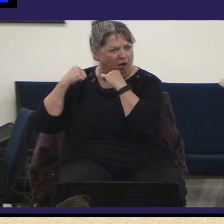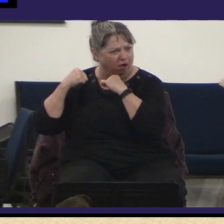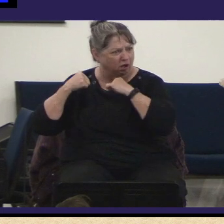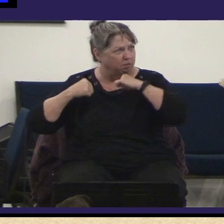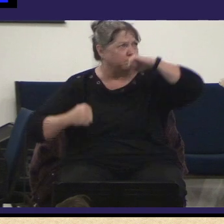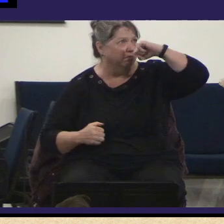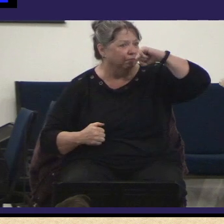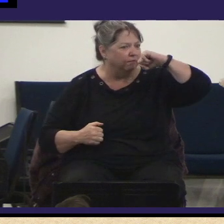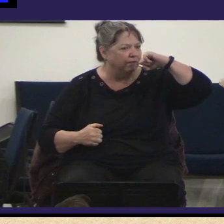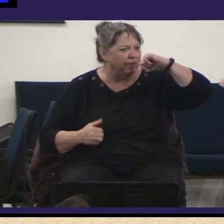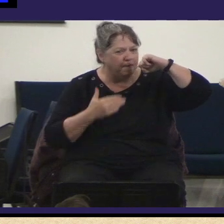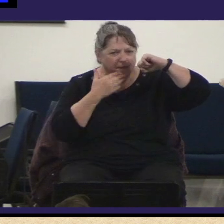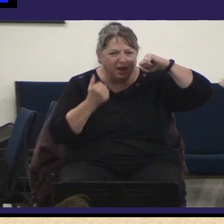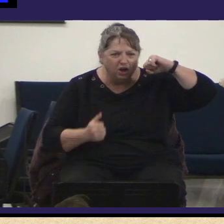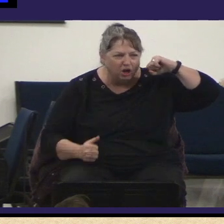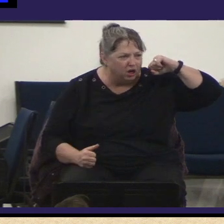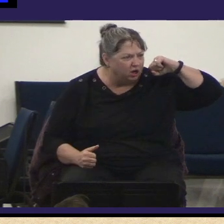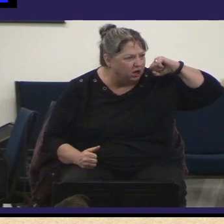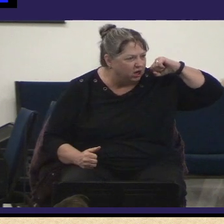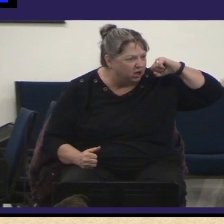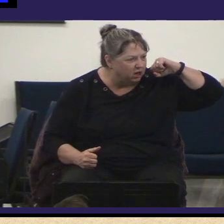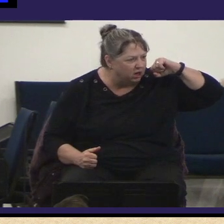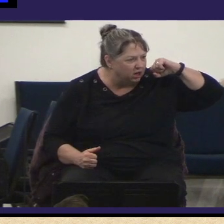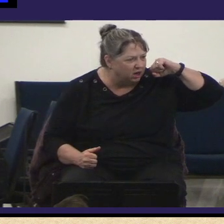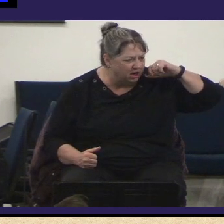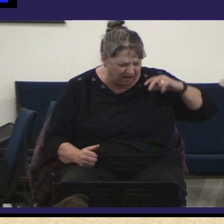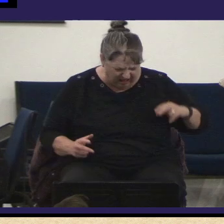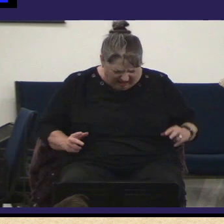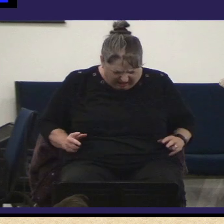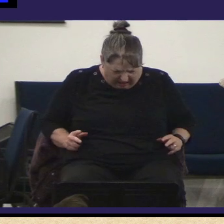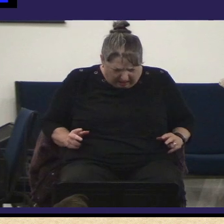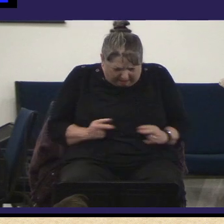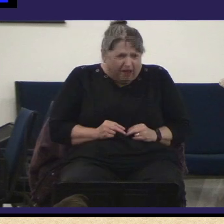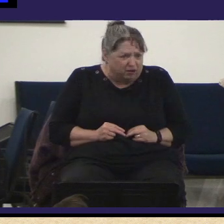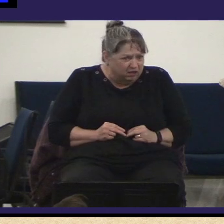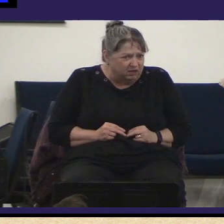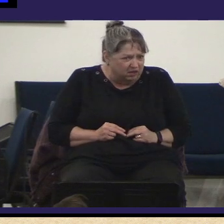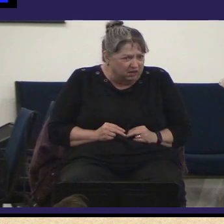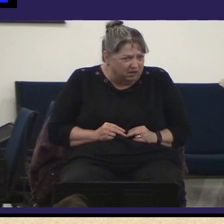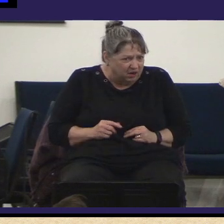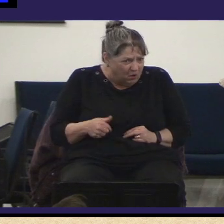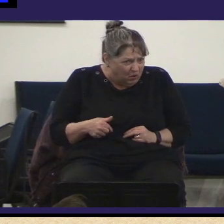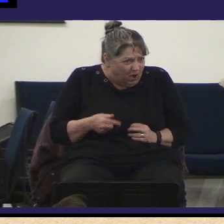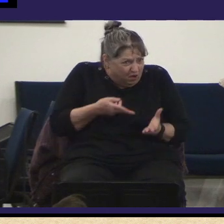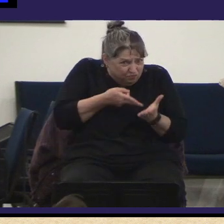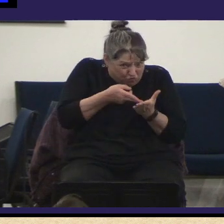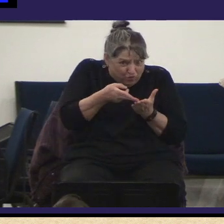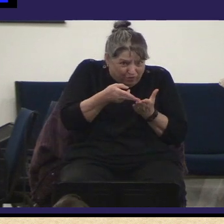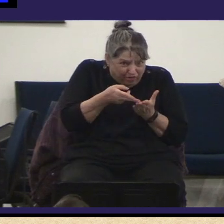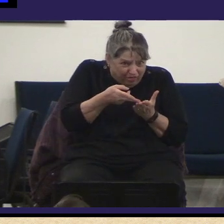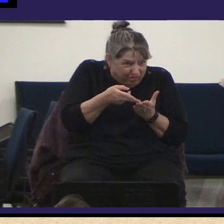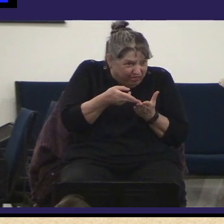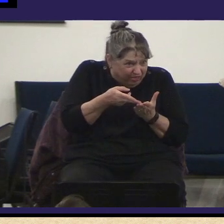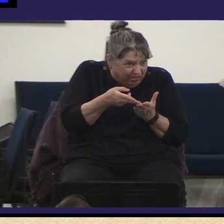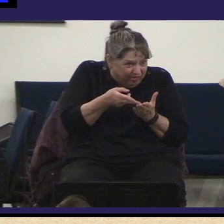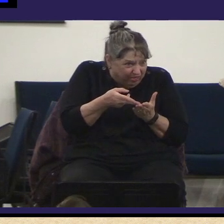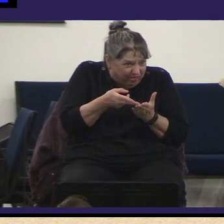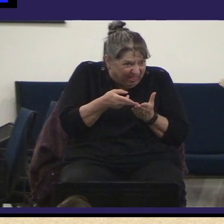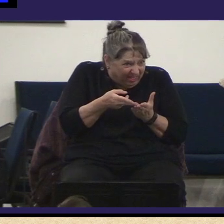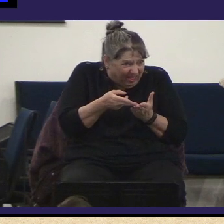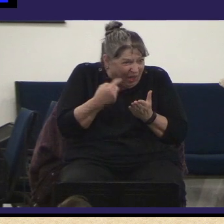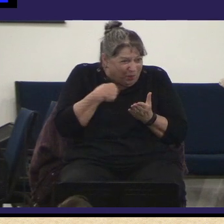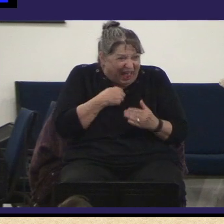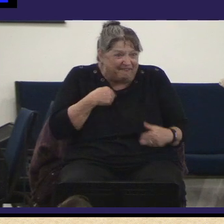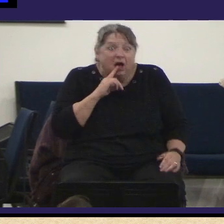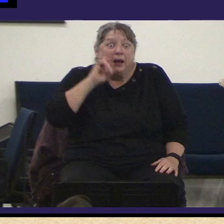Church, To have the belt of truth buckled around our waist means, and that's a commandment, it means that